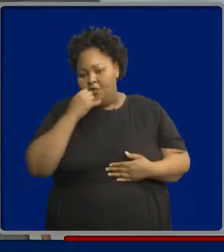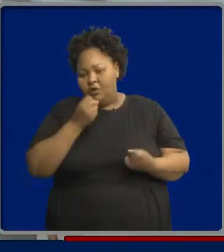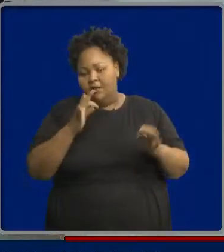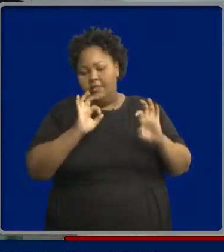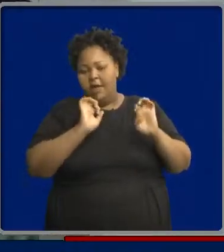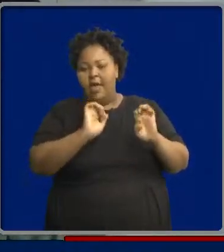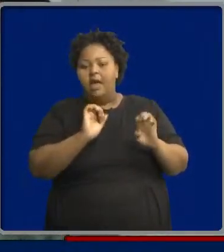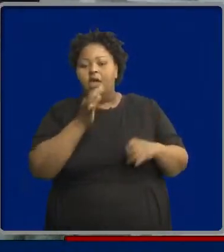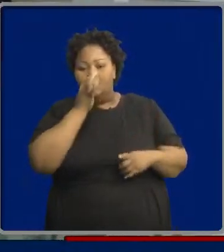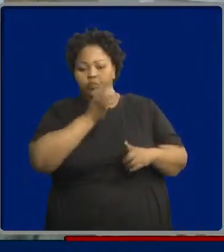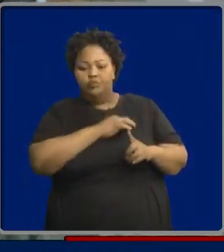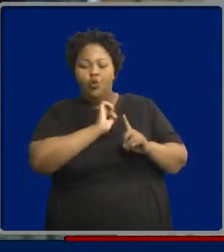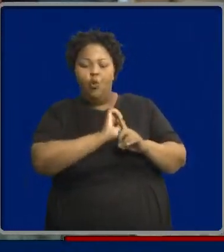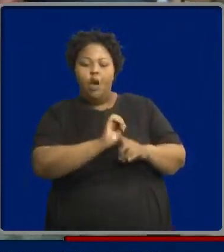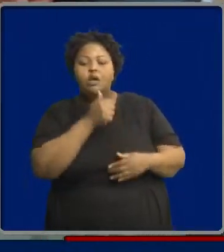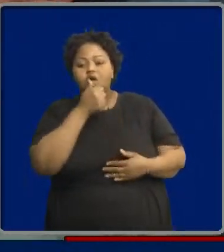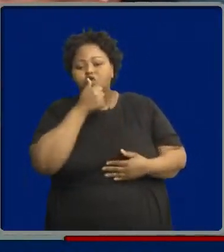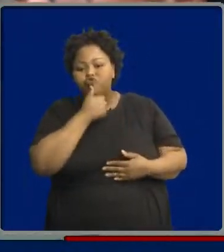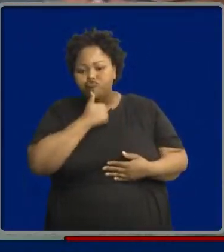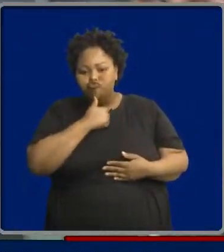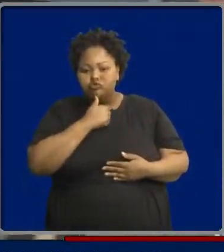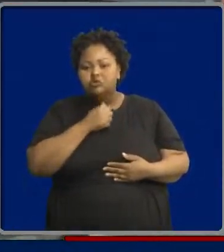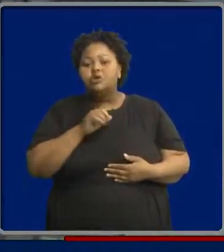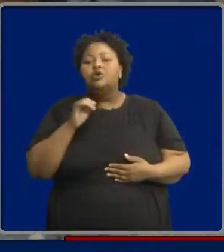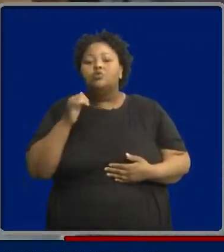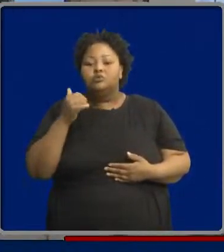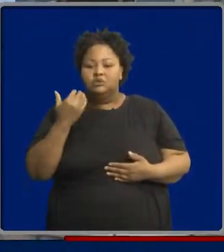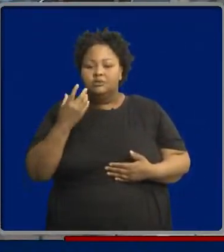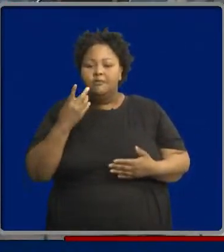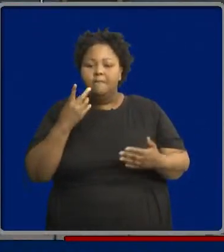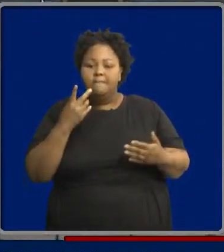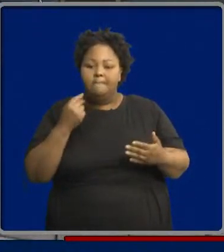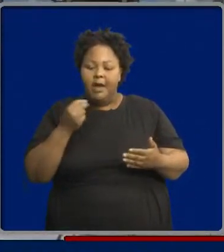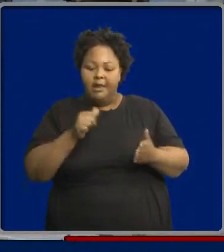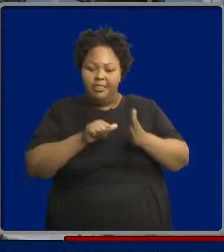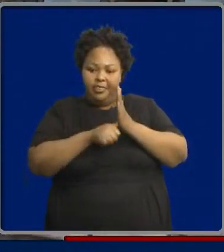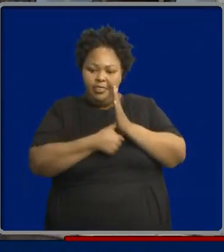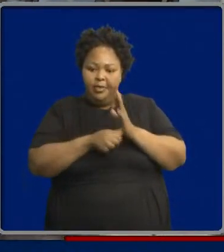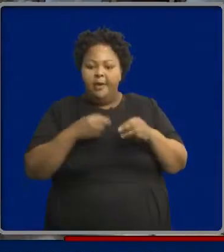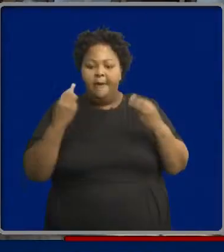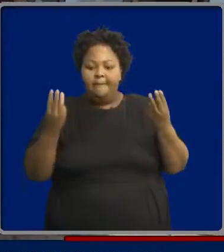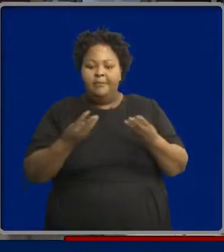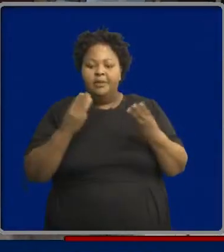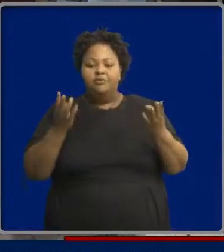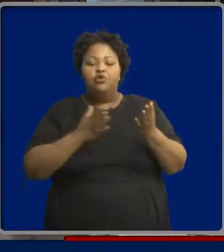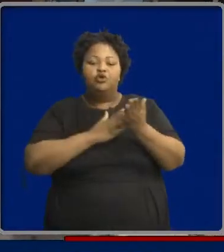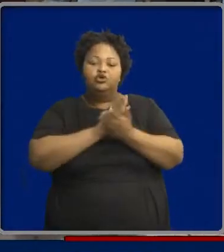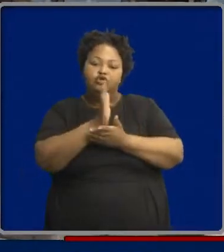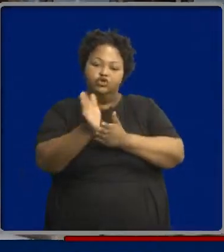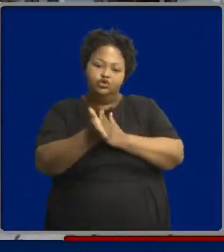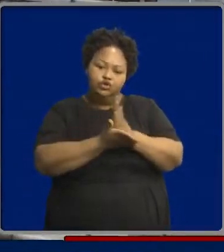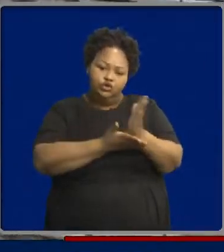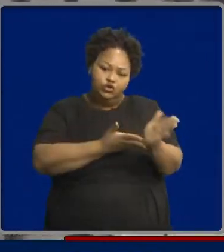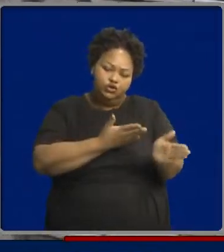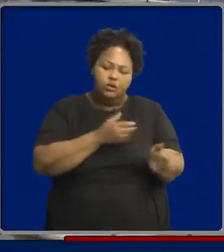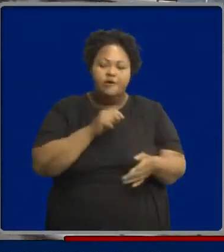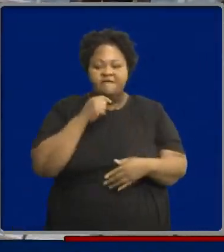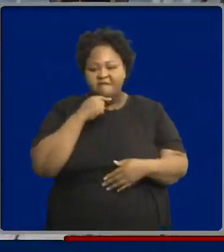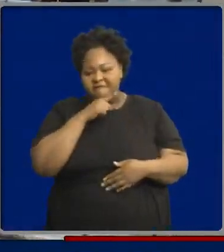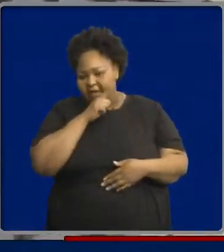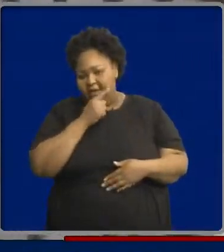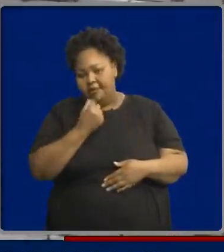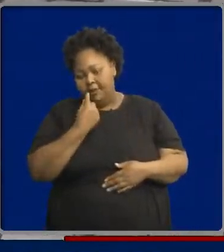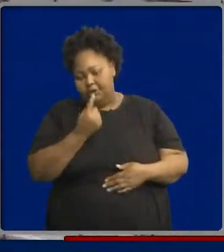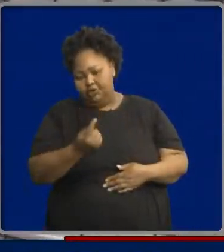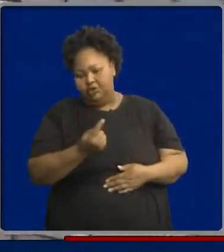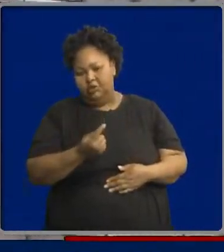of the scam to deceive people. She feels it is unfair that she is being punished for crimes committed by her boyfriend. The Crown